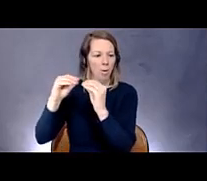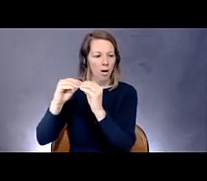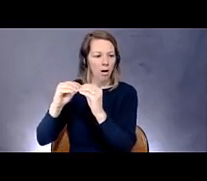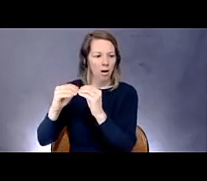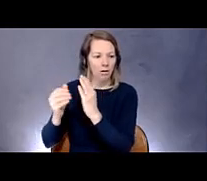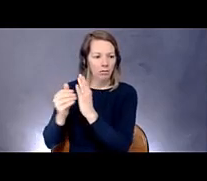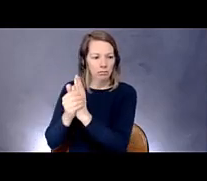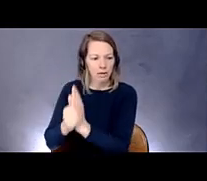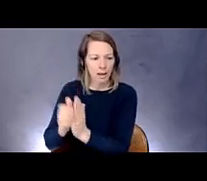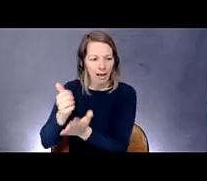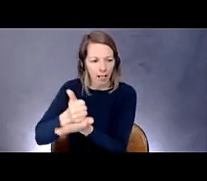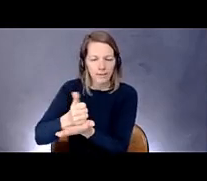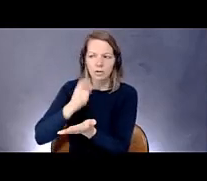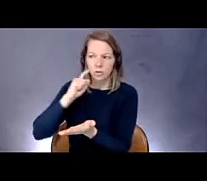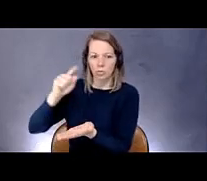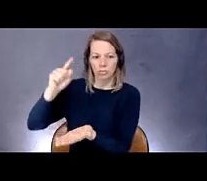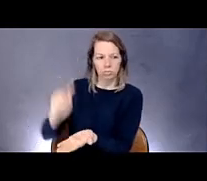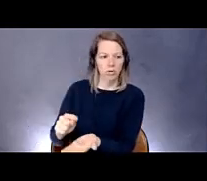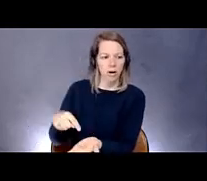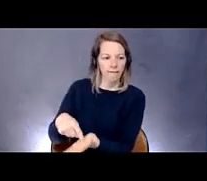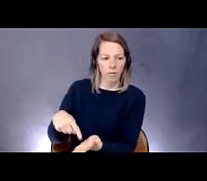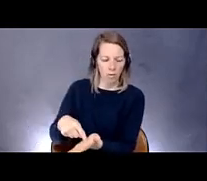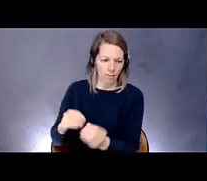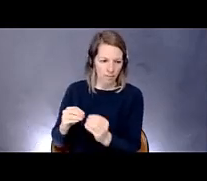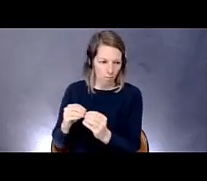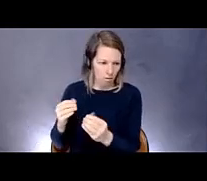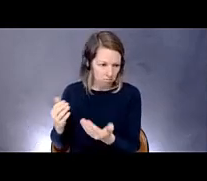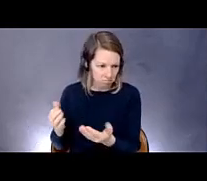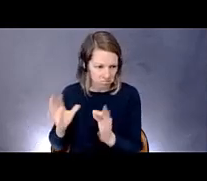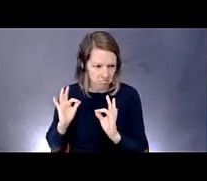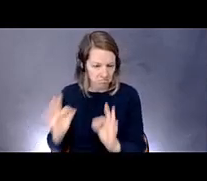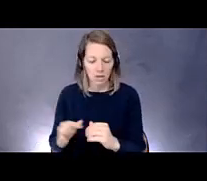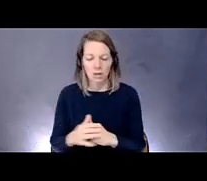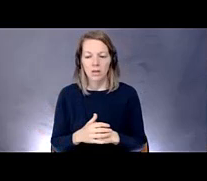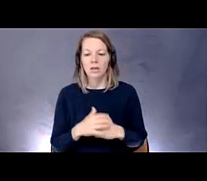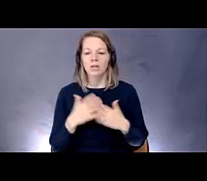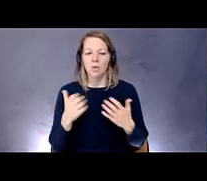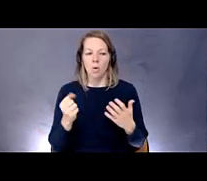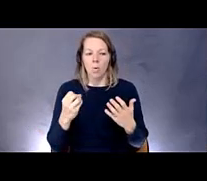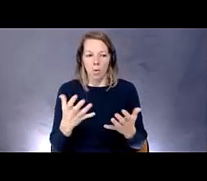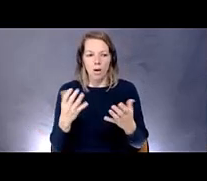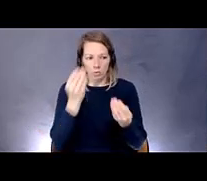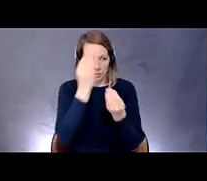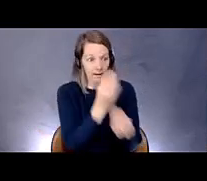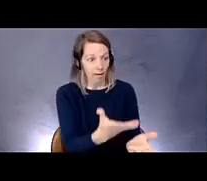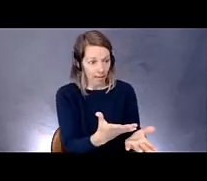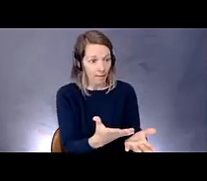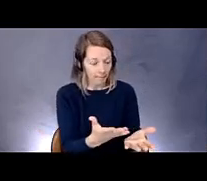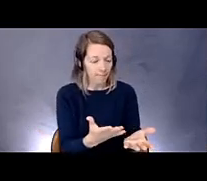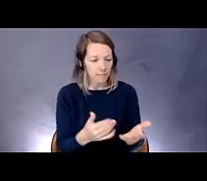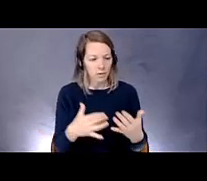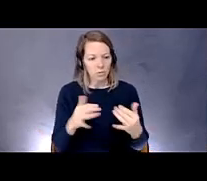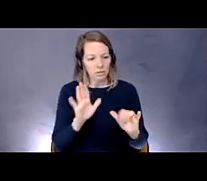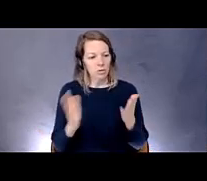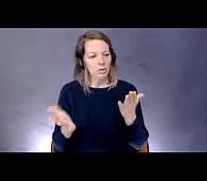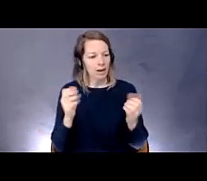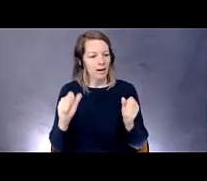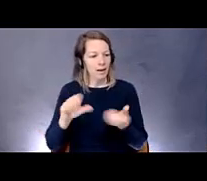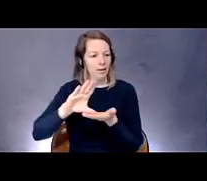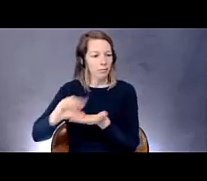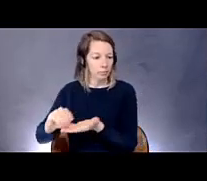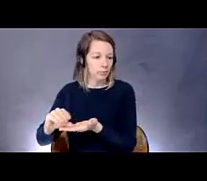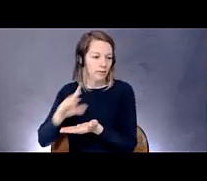them than was the case when they were enrolled previously. So we really want to take the time to get that message out to them and really work with our broker